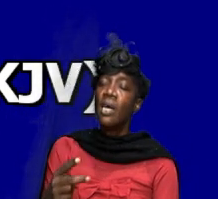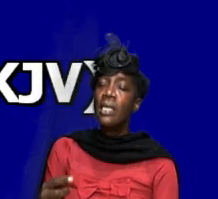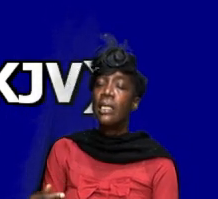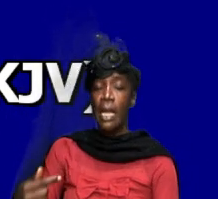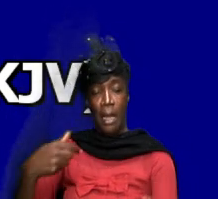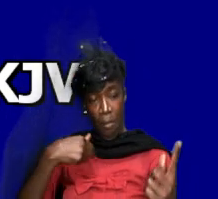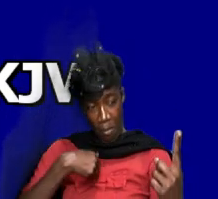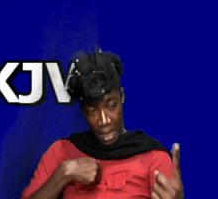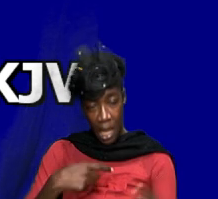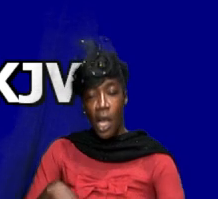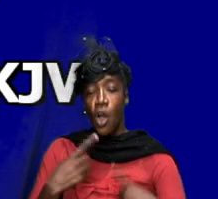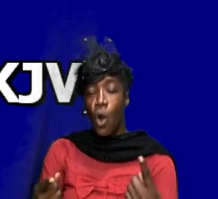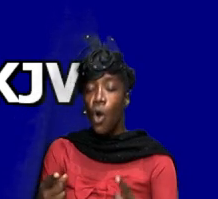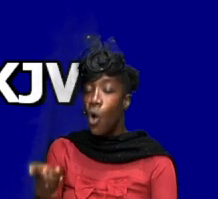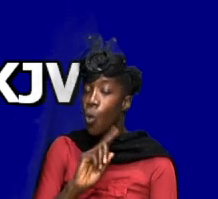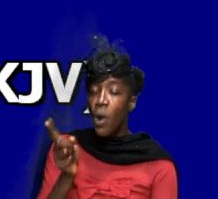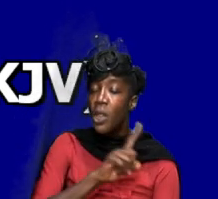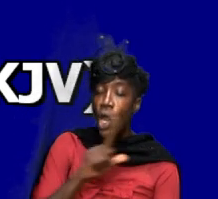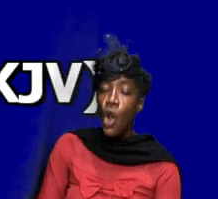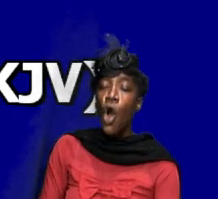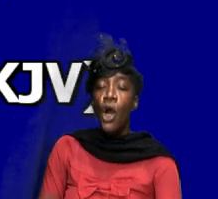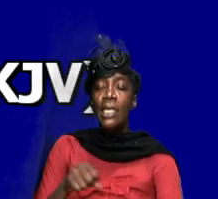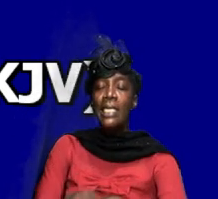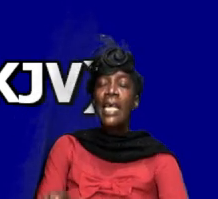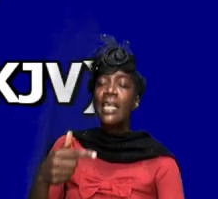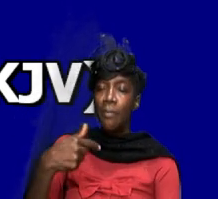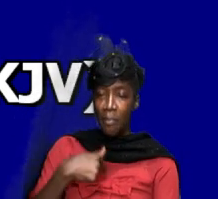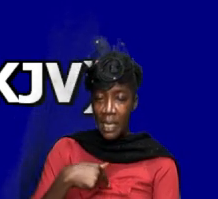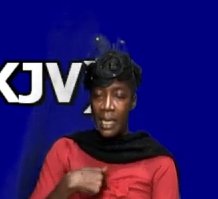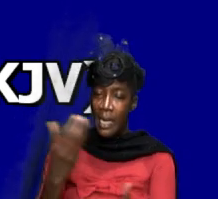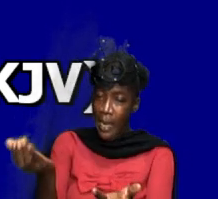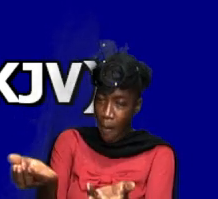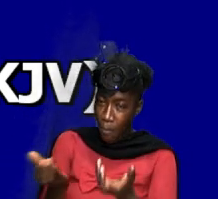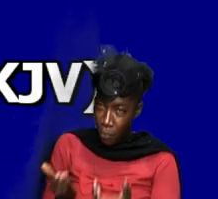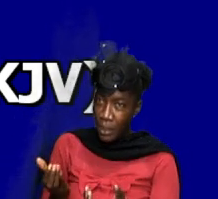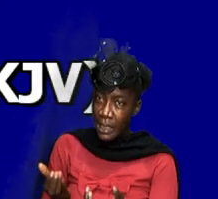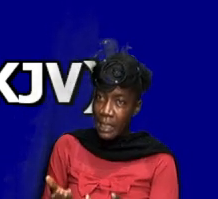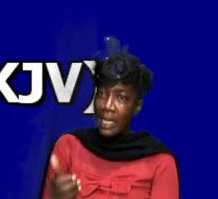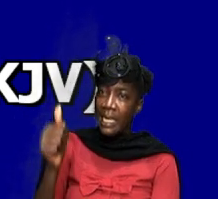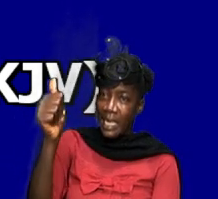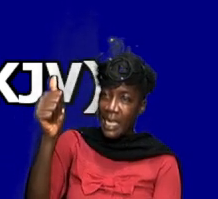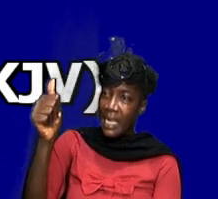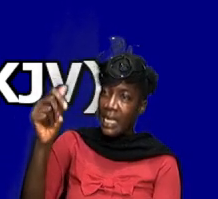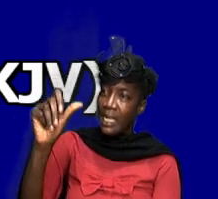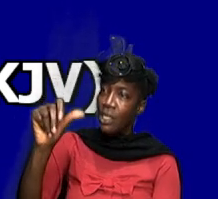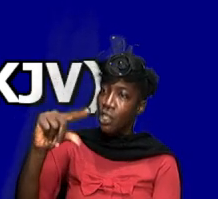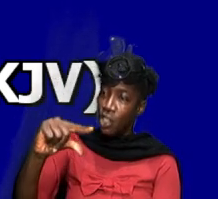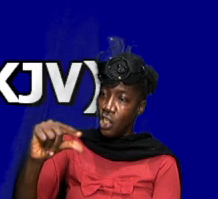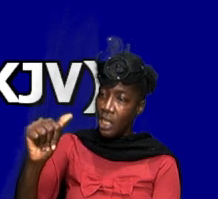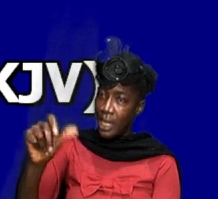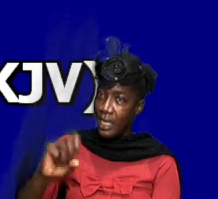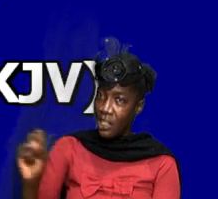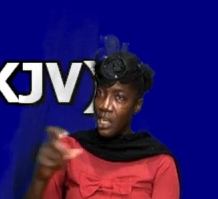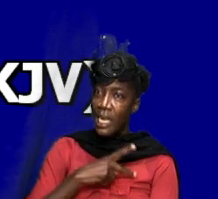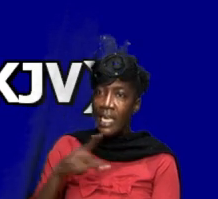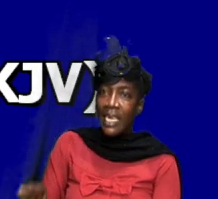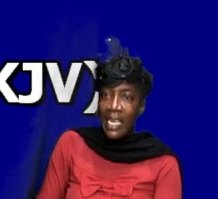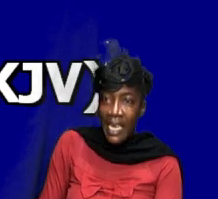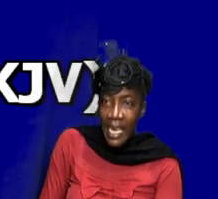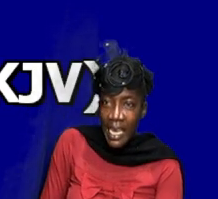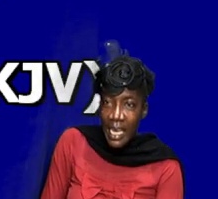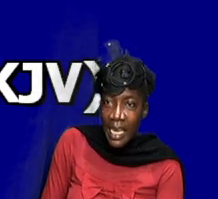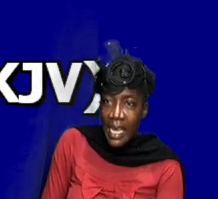the way which the Lord sent me, and have brought Agag, the king of Amalek, and have